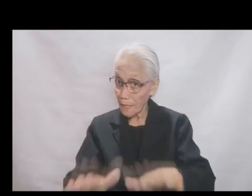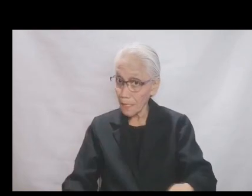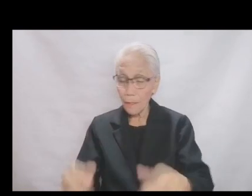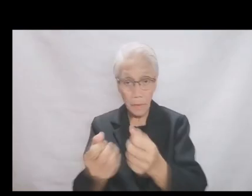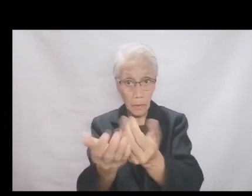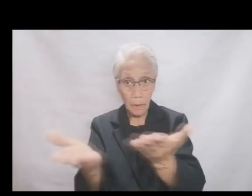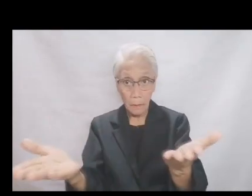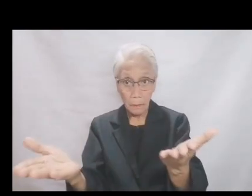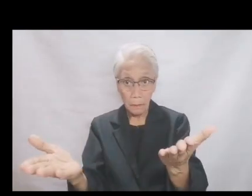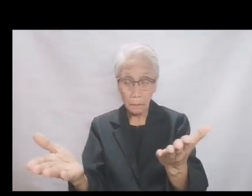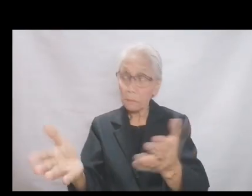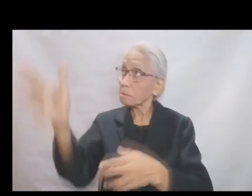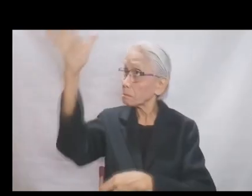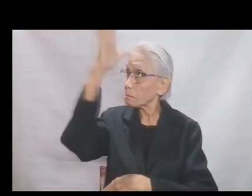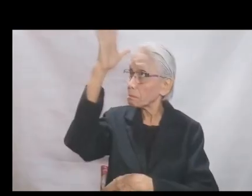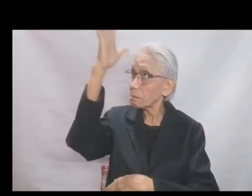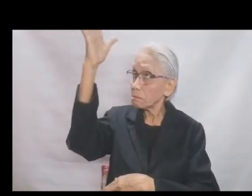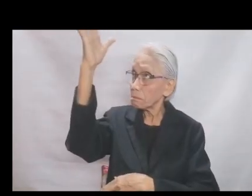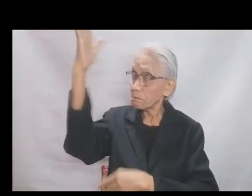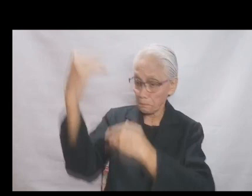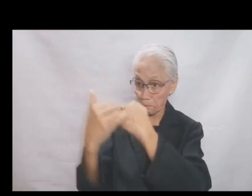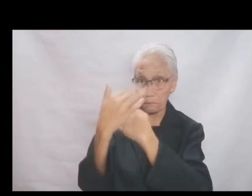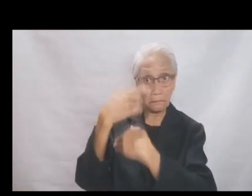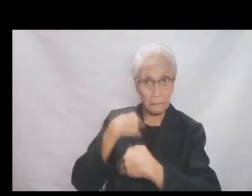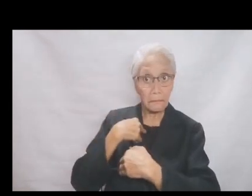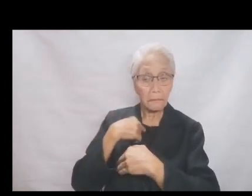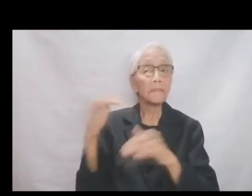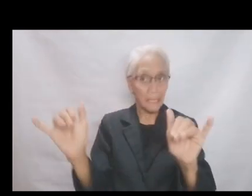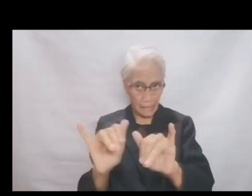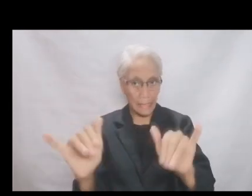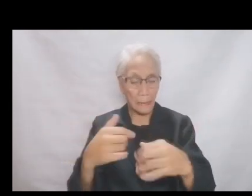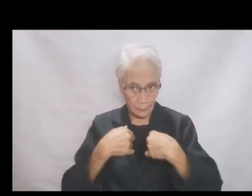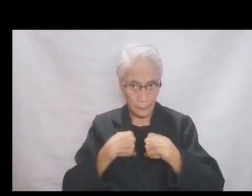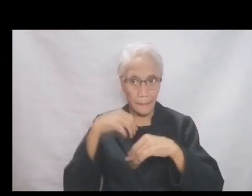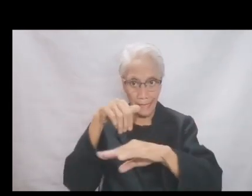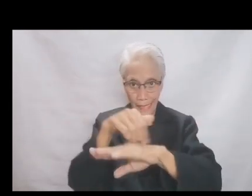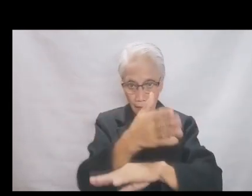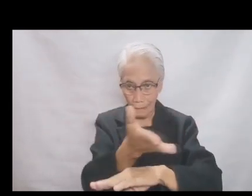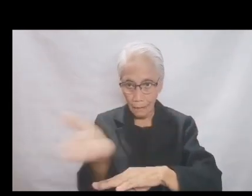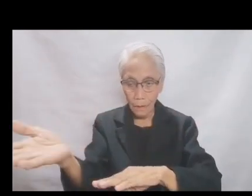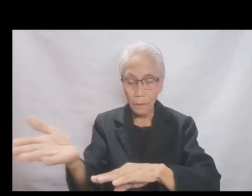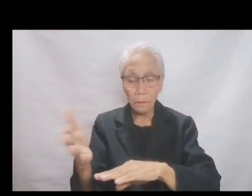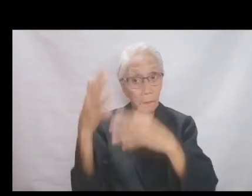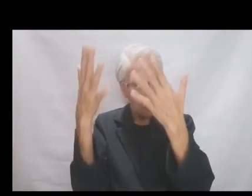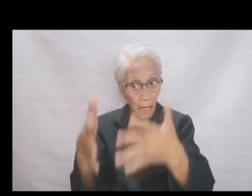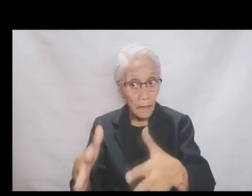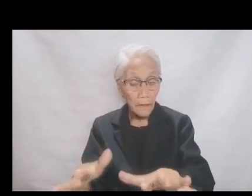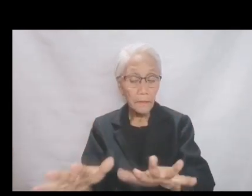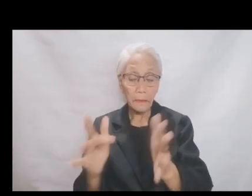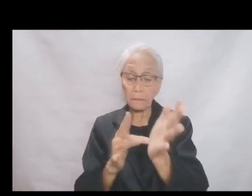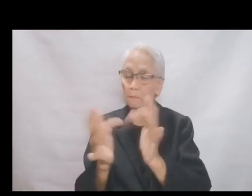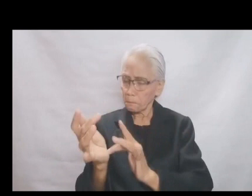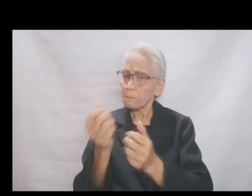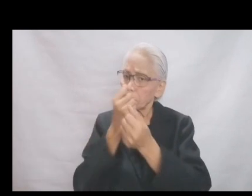be with you. As the Father has sent me, so I send you." And when he